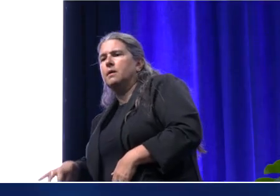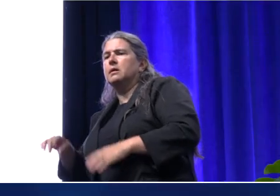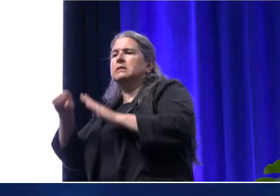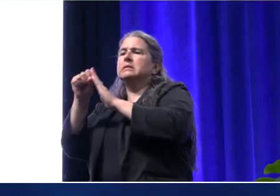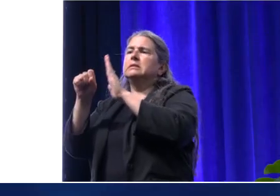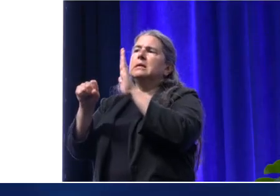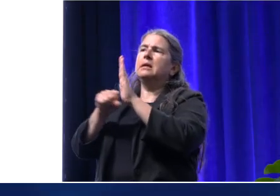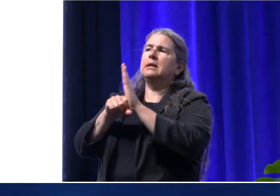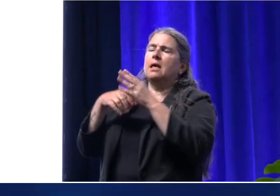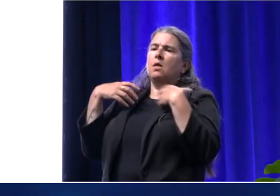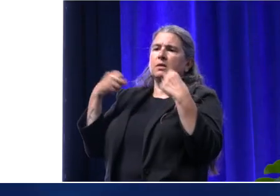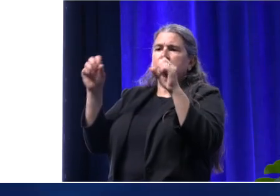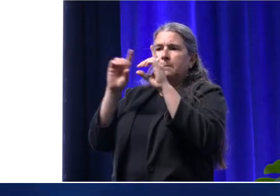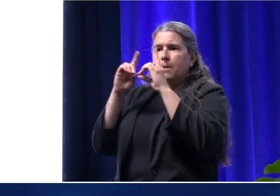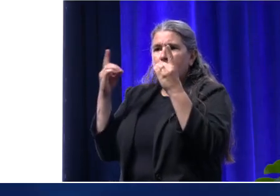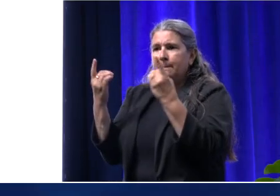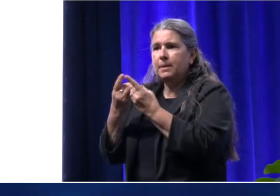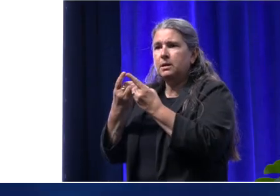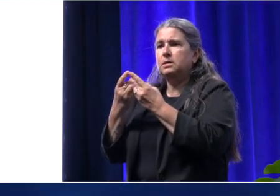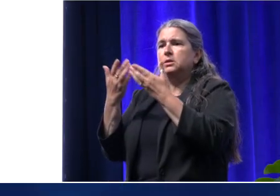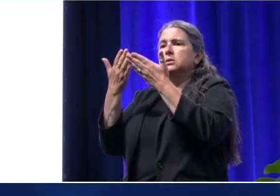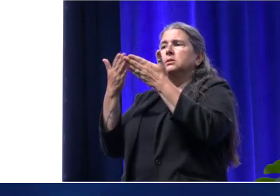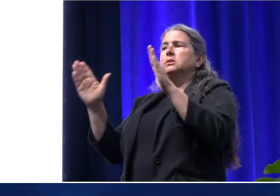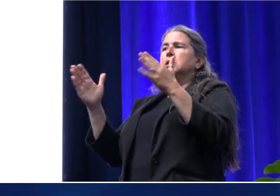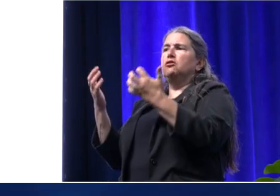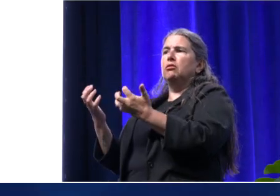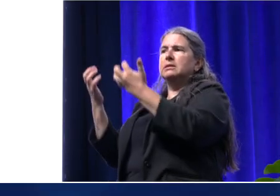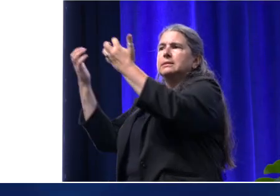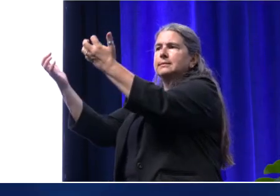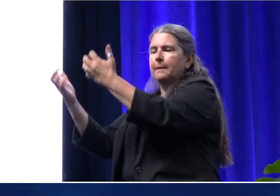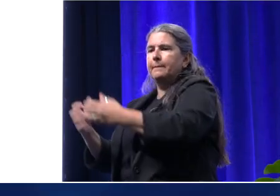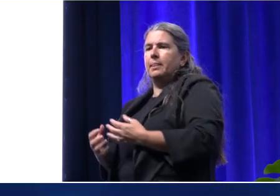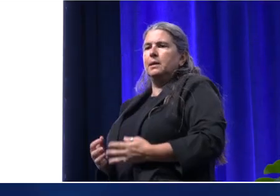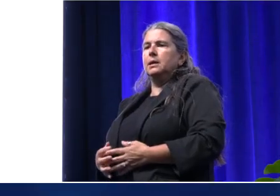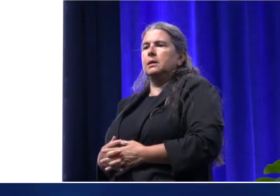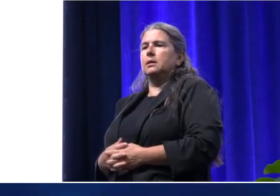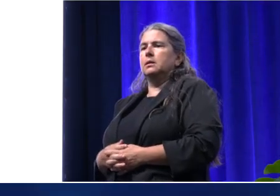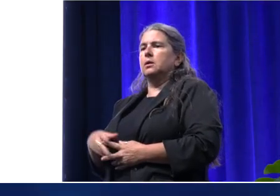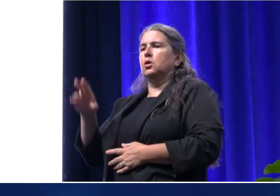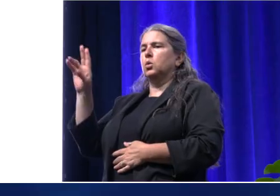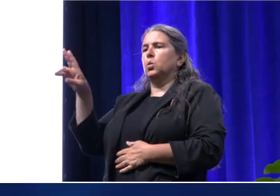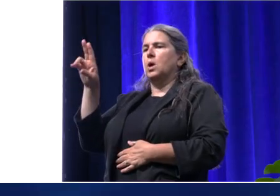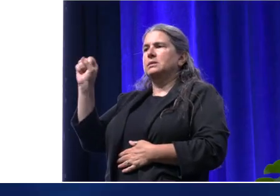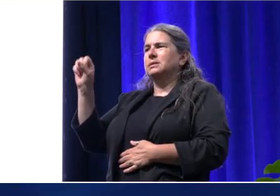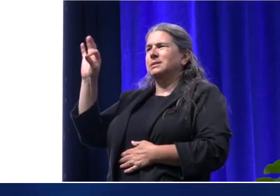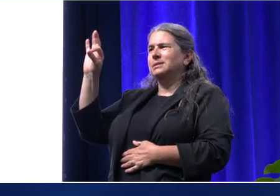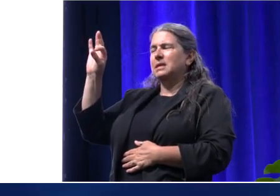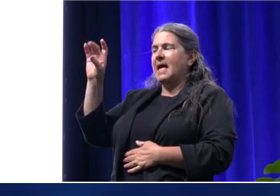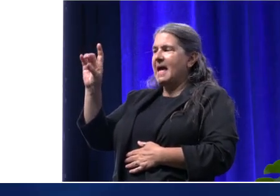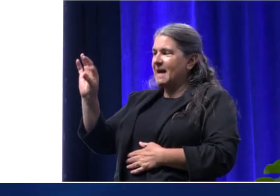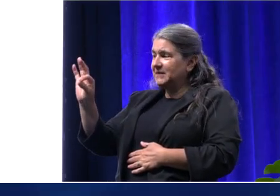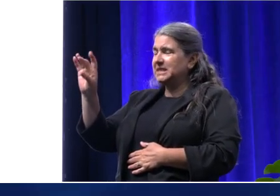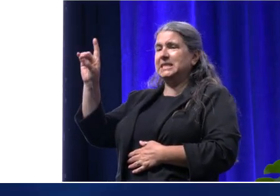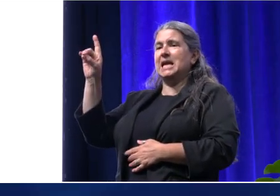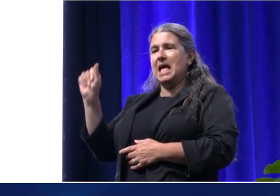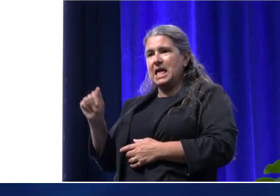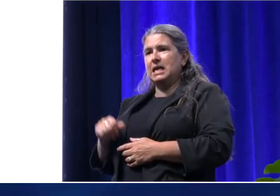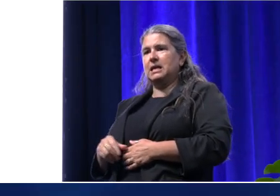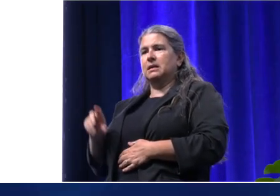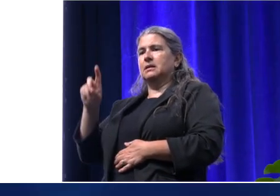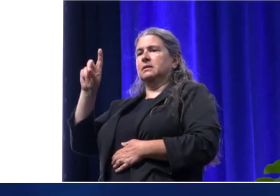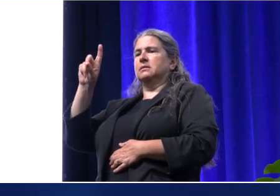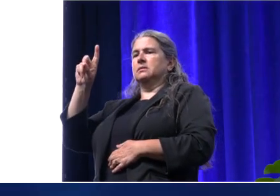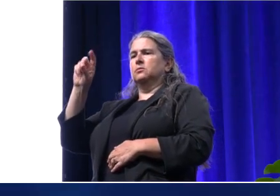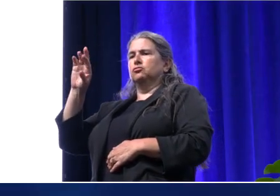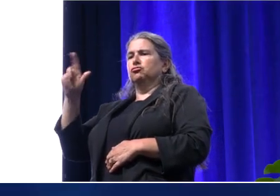Assembly. We have research funding from the U.S. Food and Drug Administration, and we conduct drug analysis as a fee-for-service,